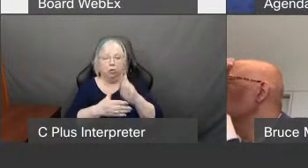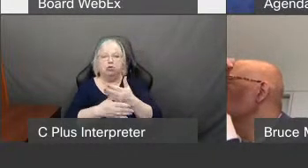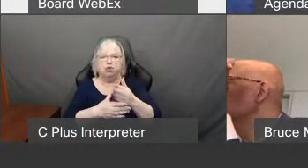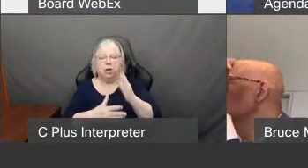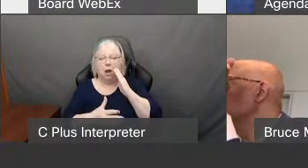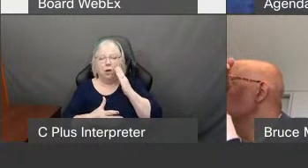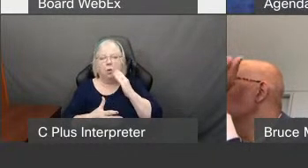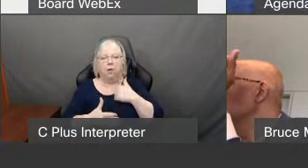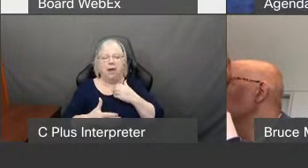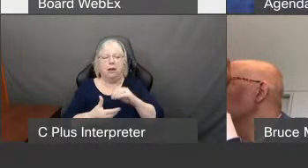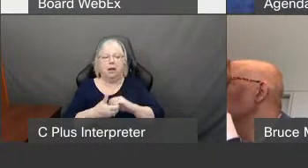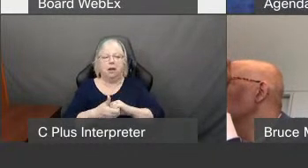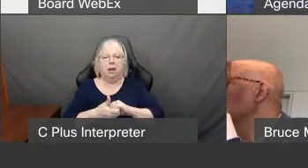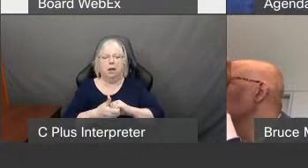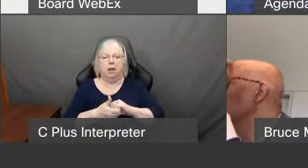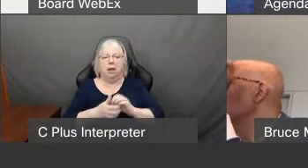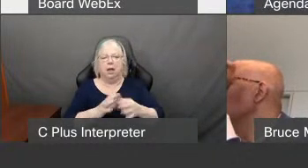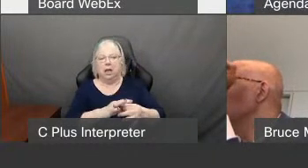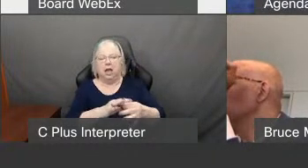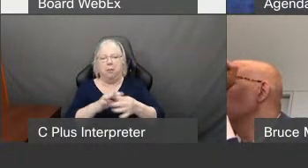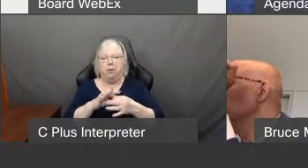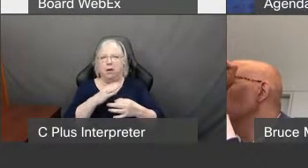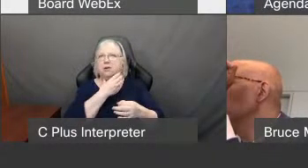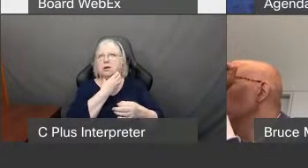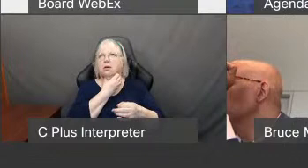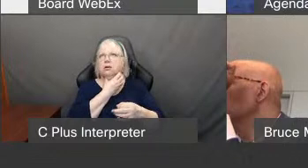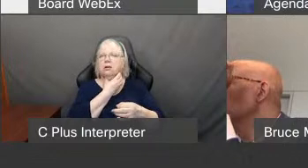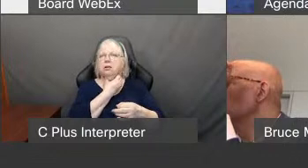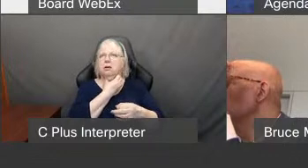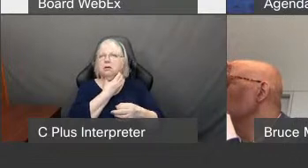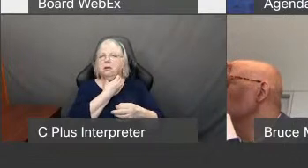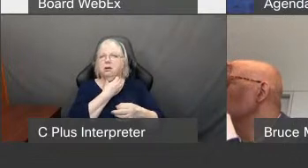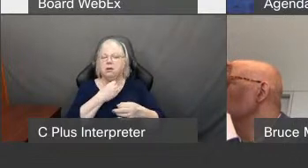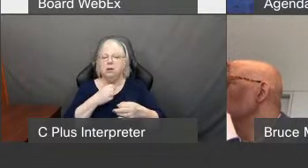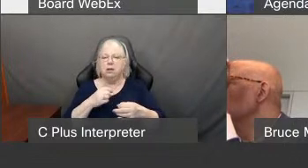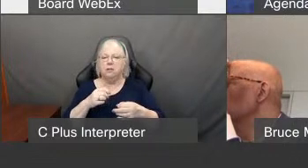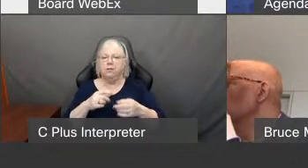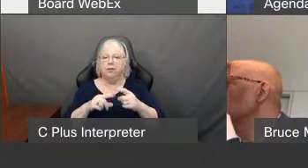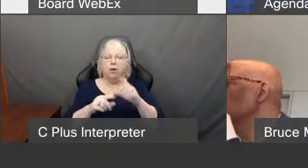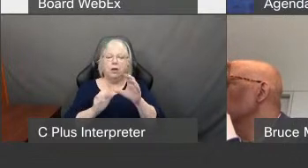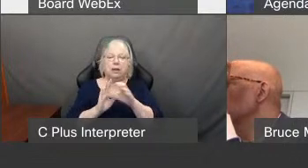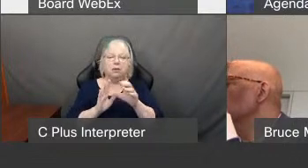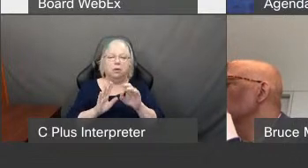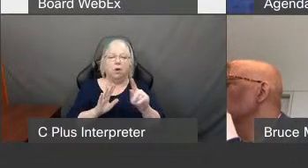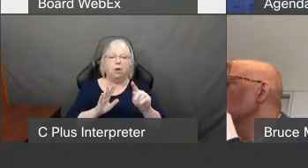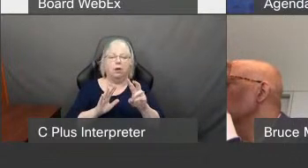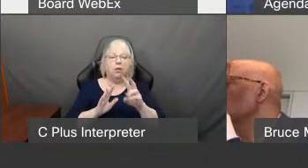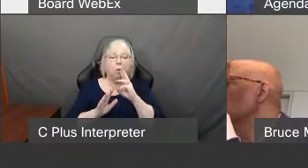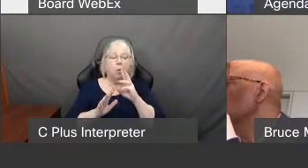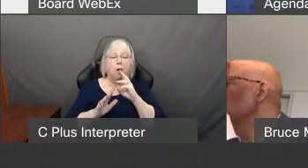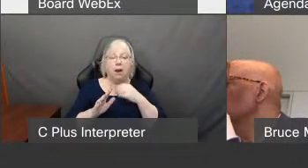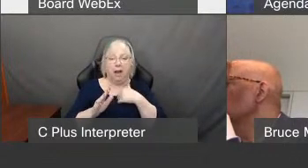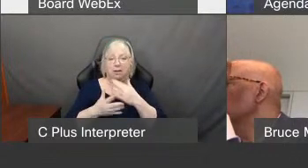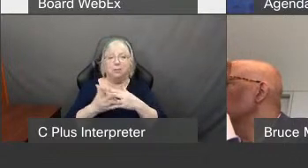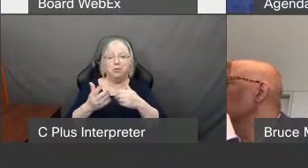between, or at least when I say this, I don't want to say it the wrong way. Central Arkansas Water has had some challenges